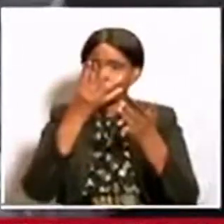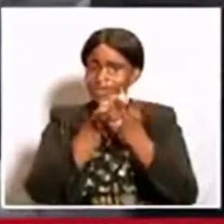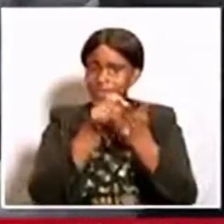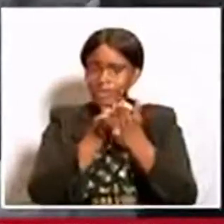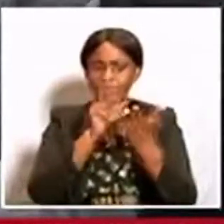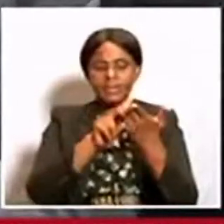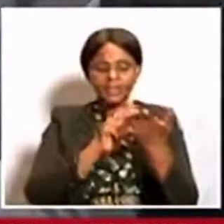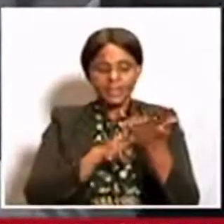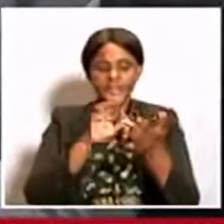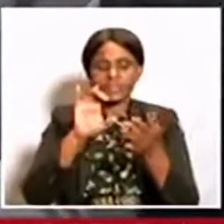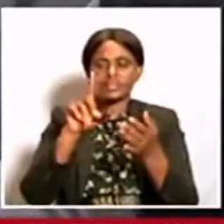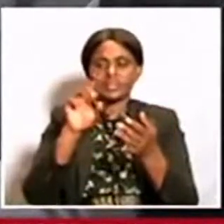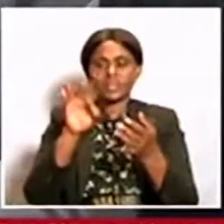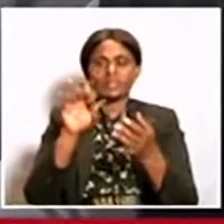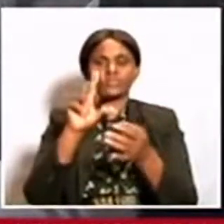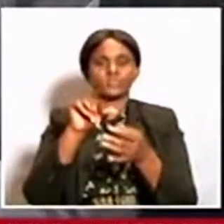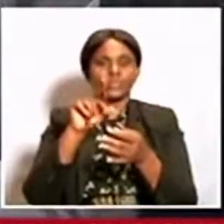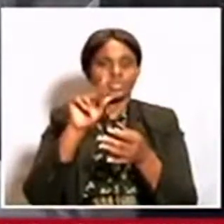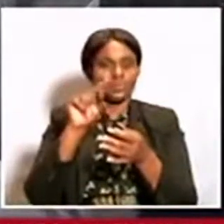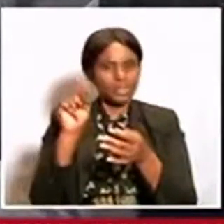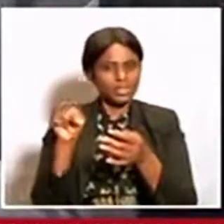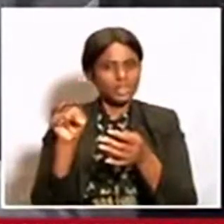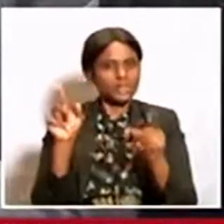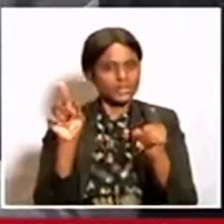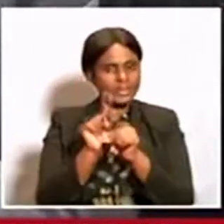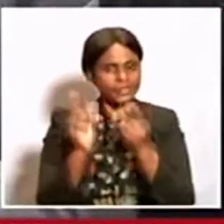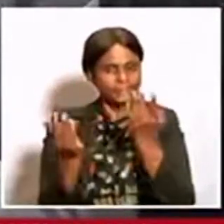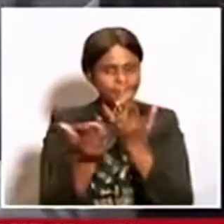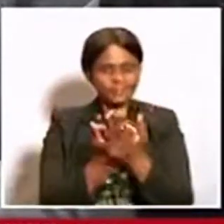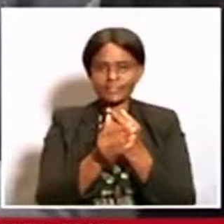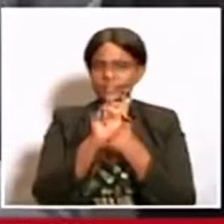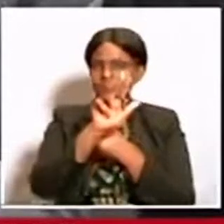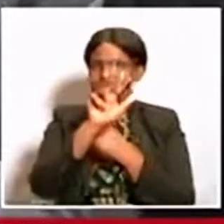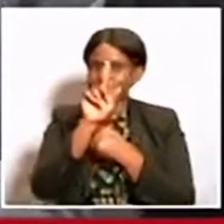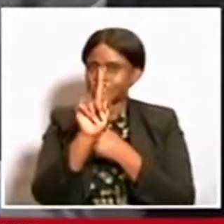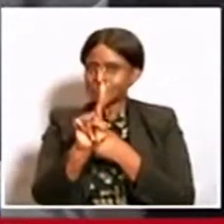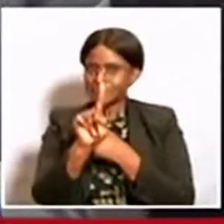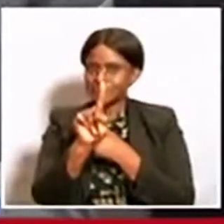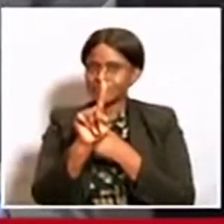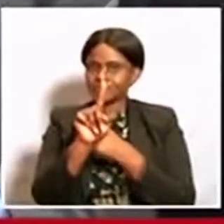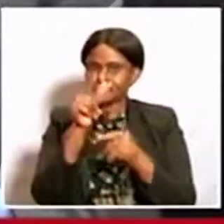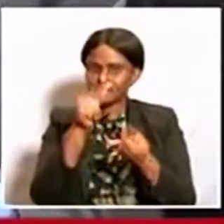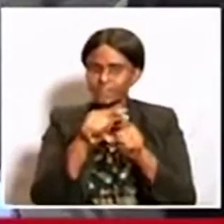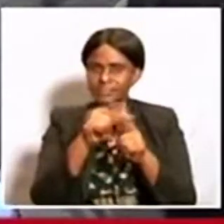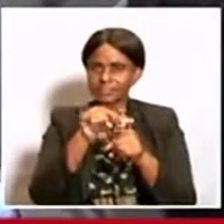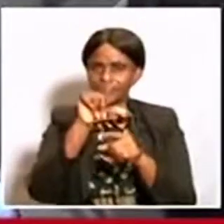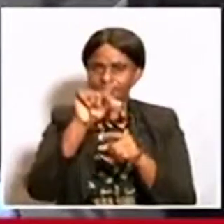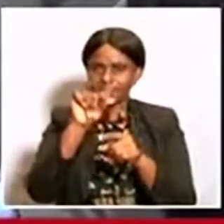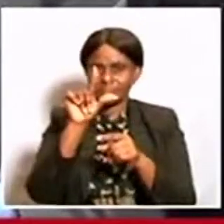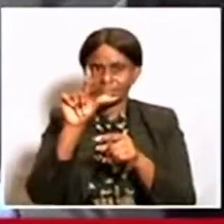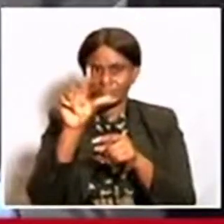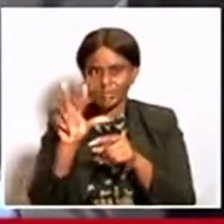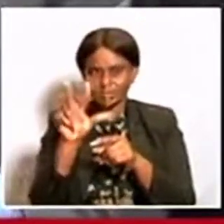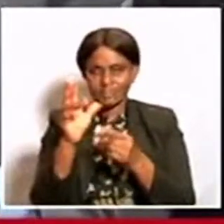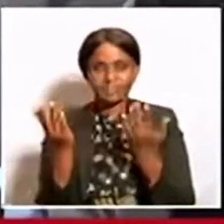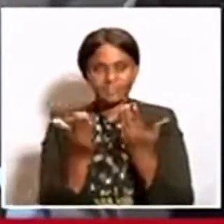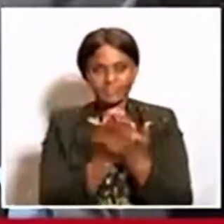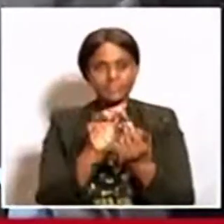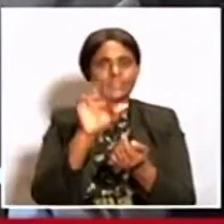report, CDF 2022, as at 31st December 2023.